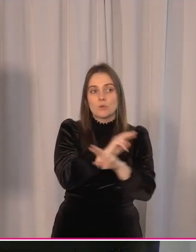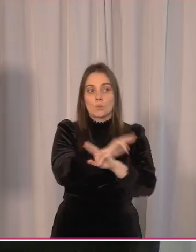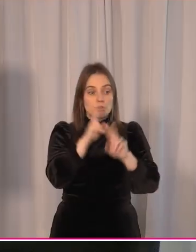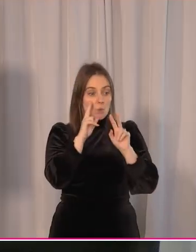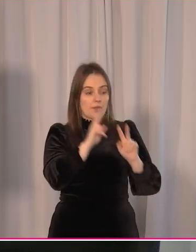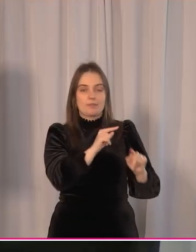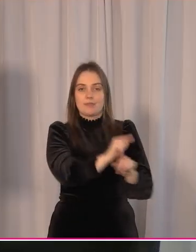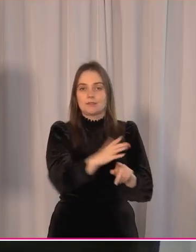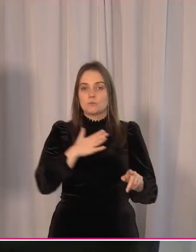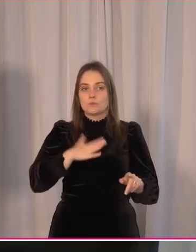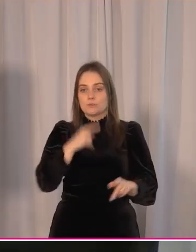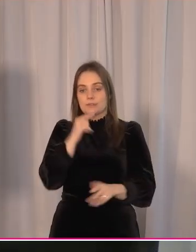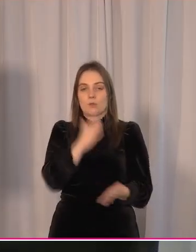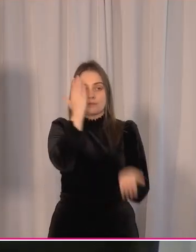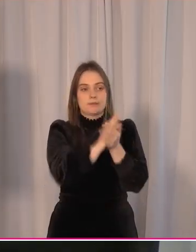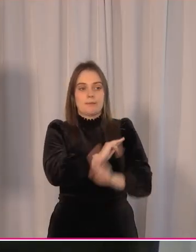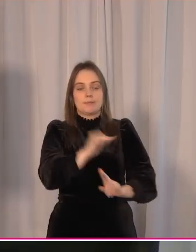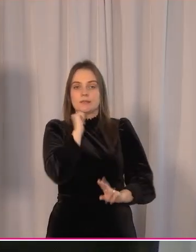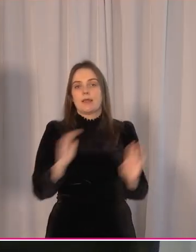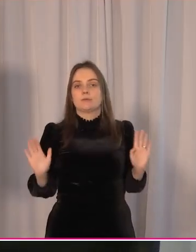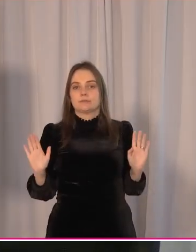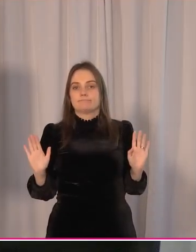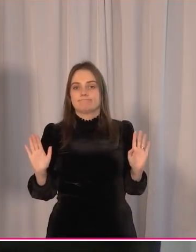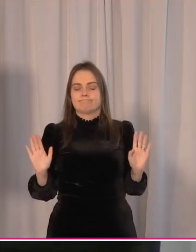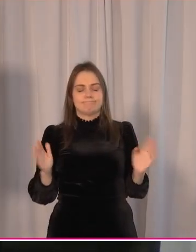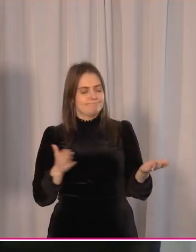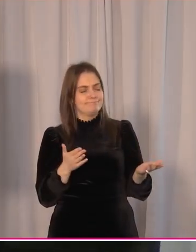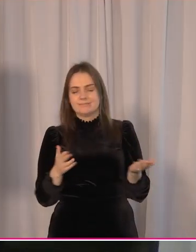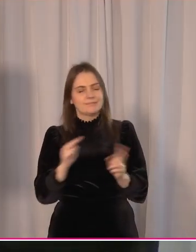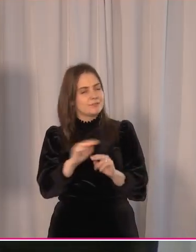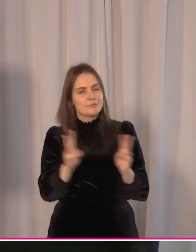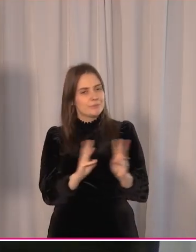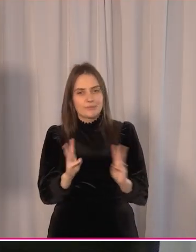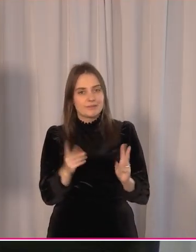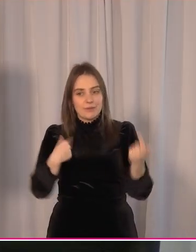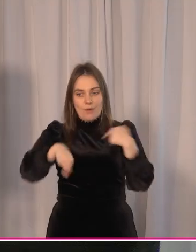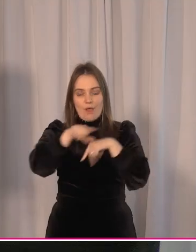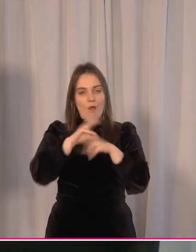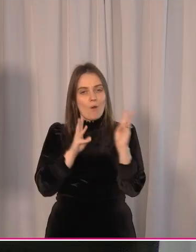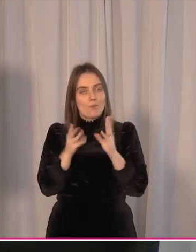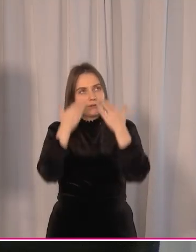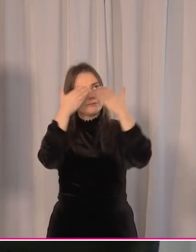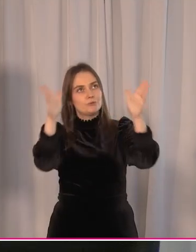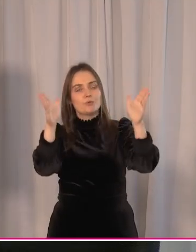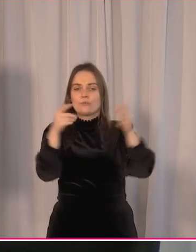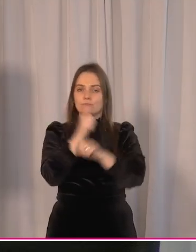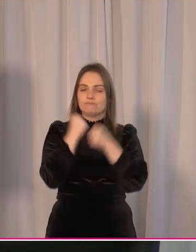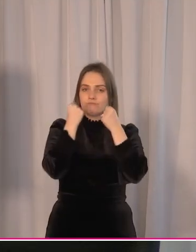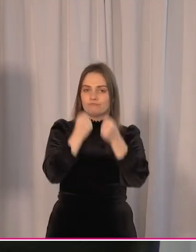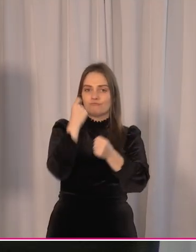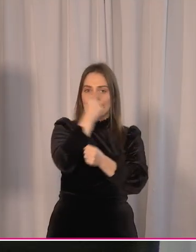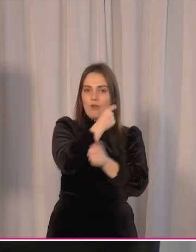that, let's just stop them being sexual altogether. And our work certainly revealed quite strong evidence